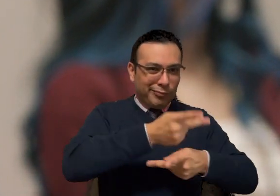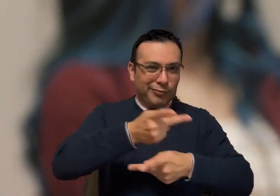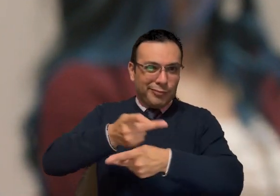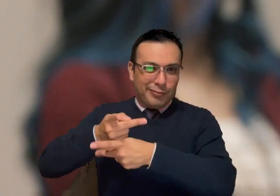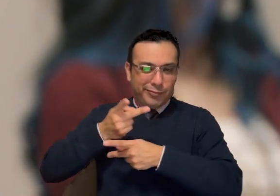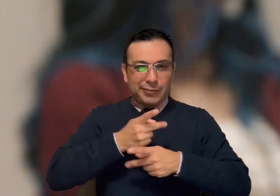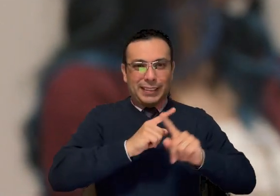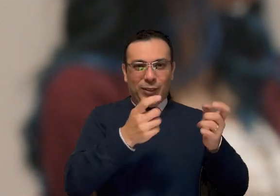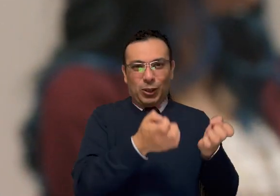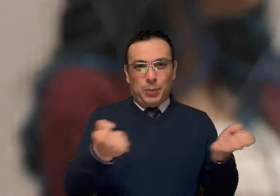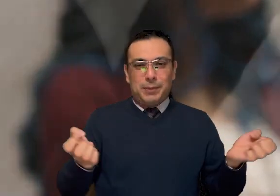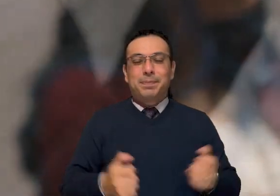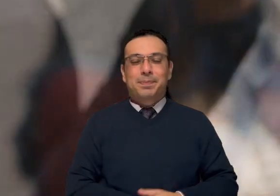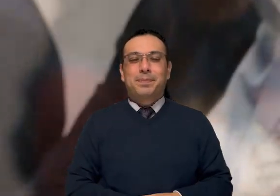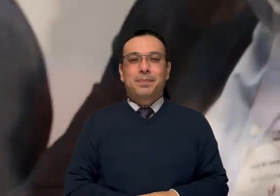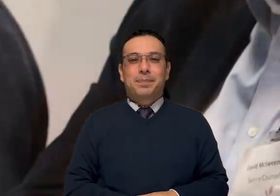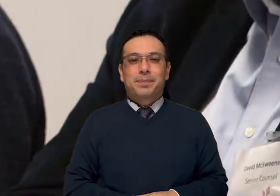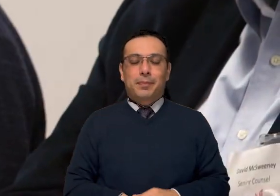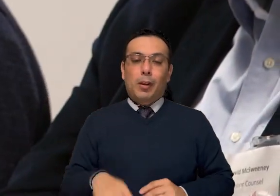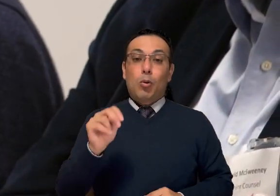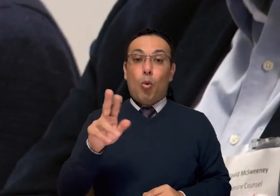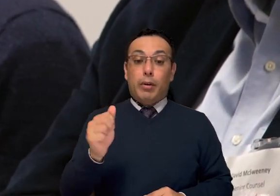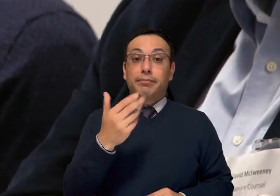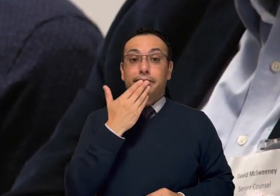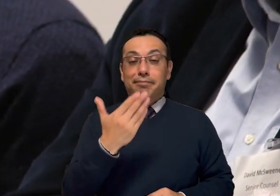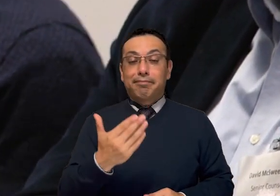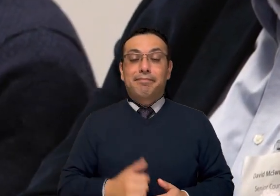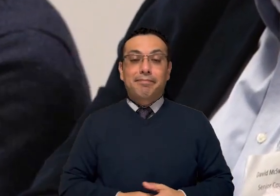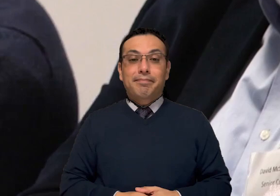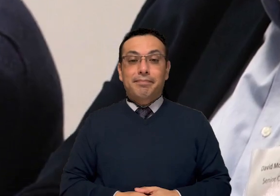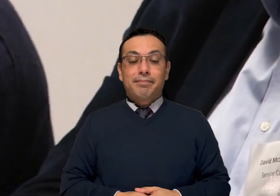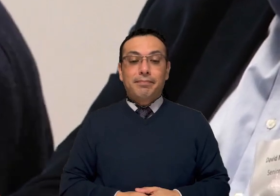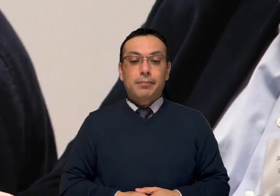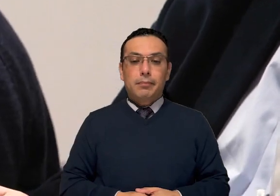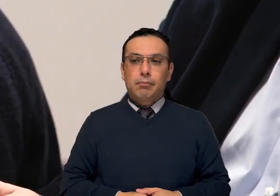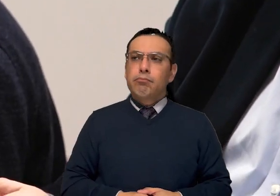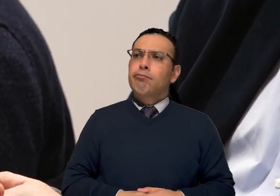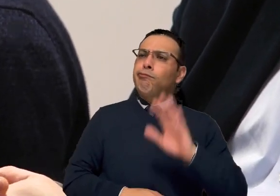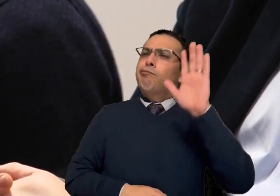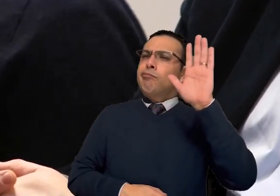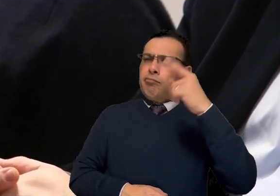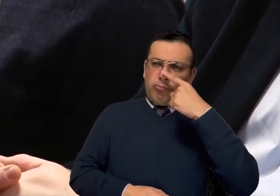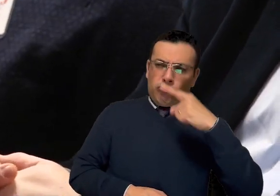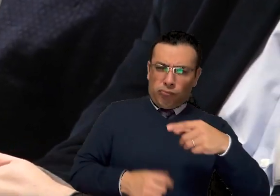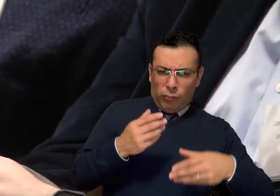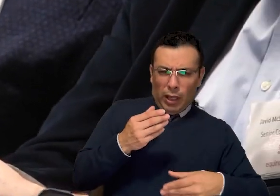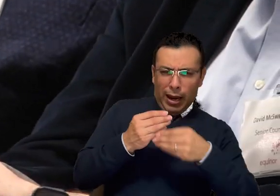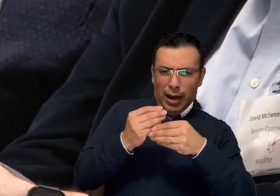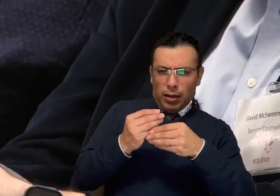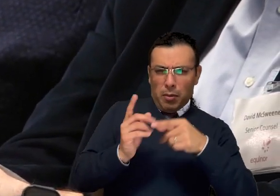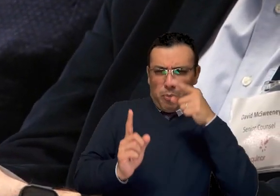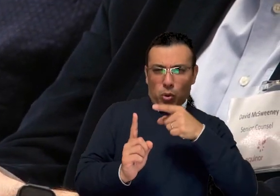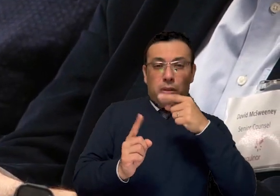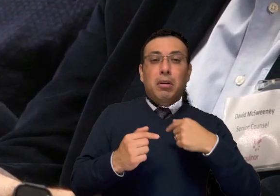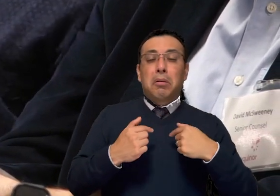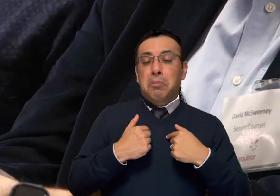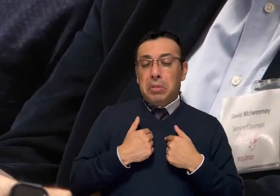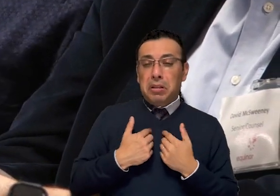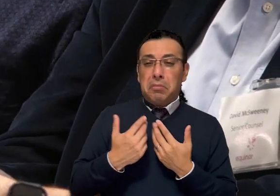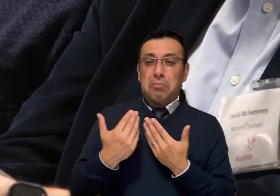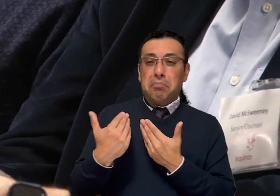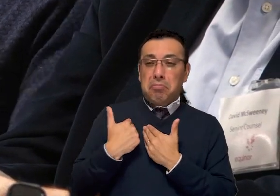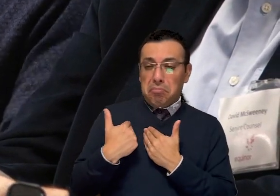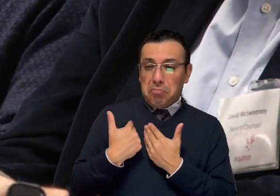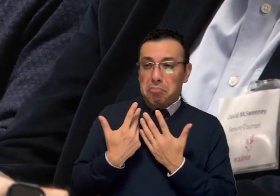If I could just add a point to that. I work with fishermen who are concerned about safety in the area. And one of the big advantages that